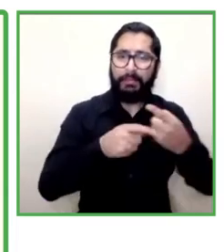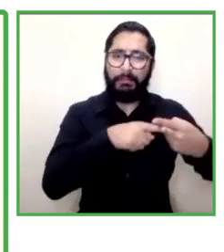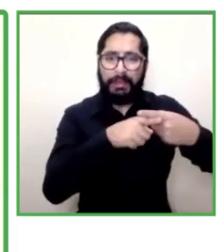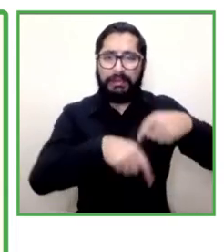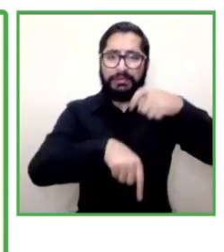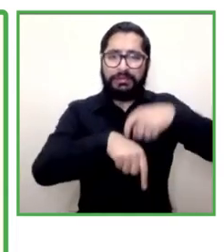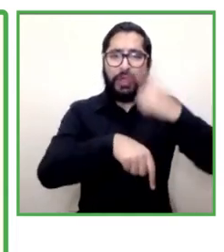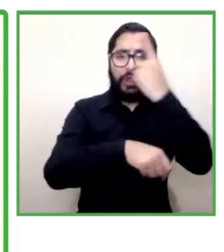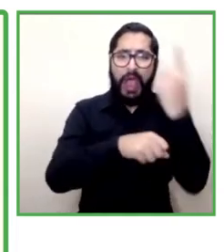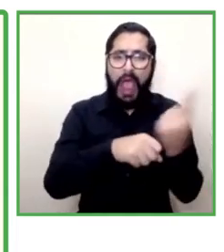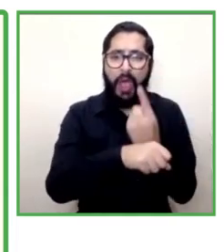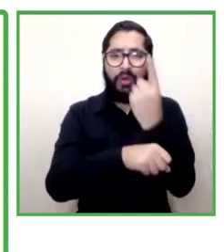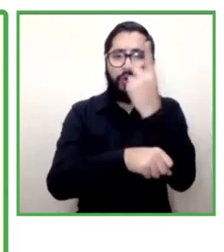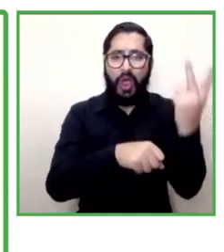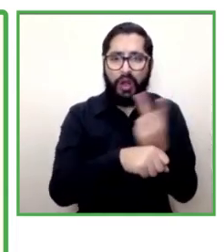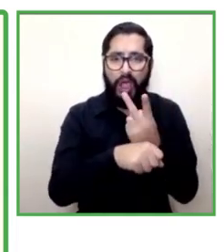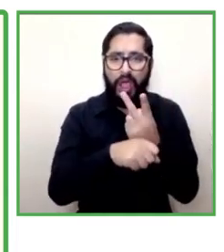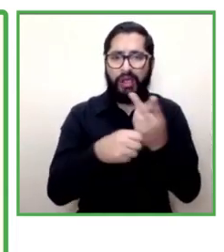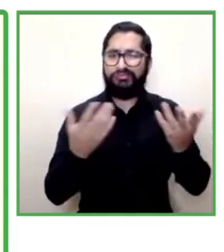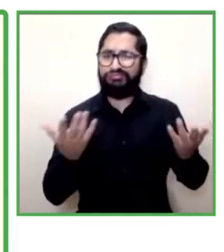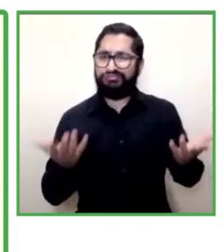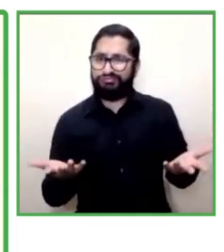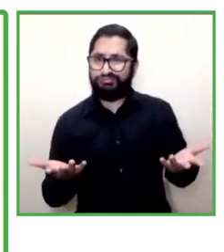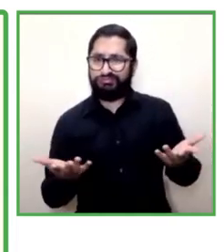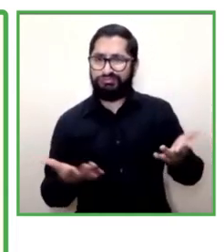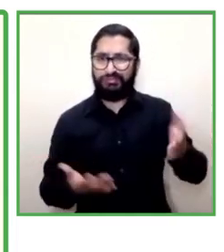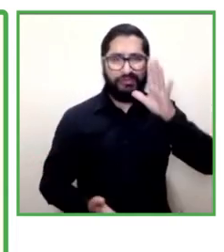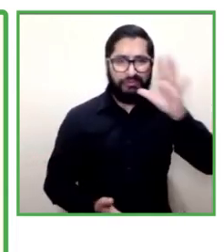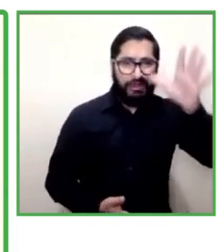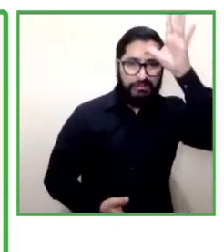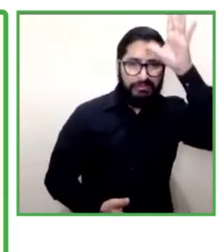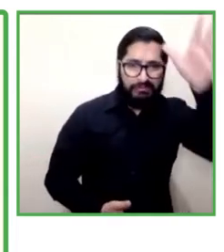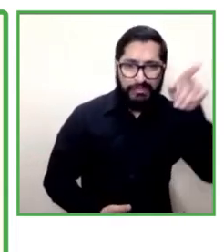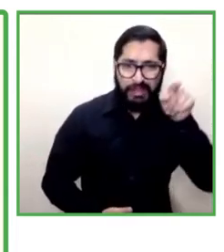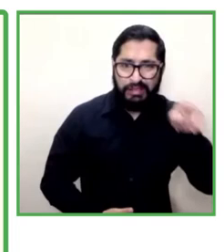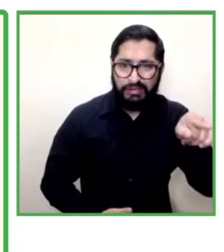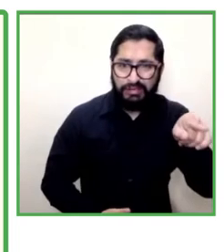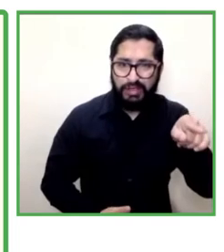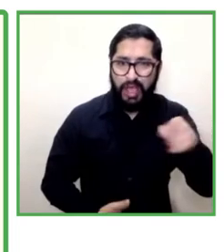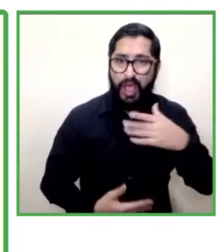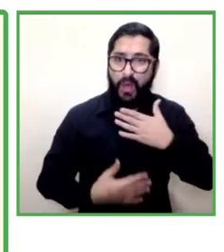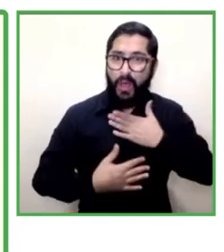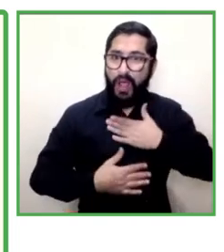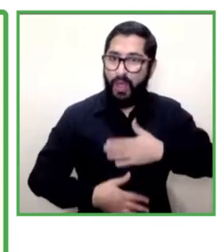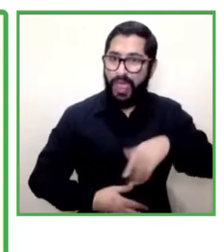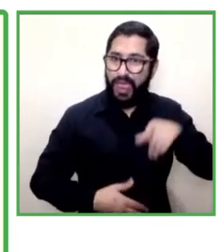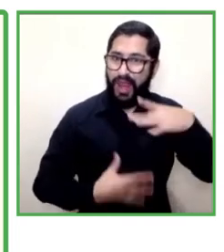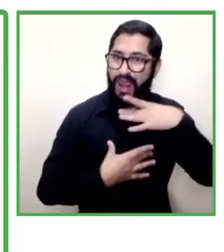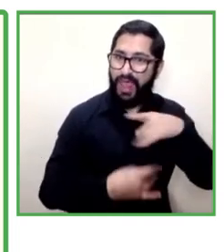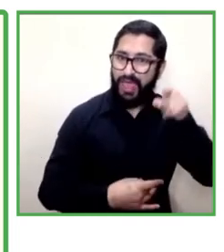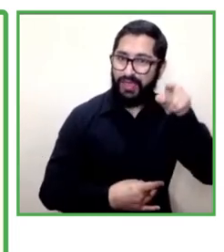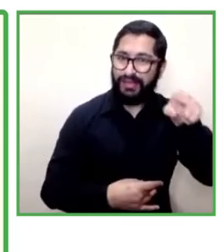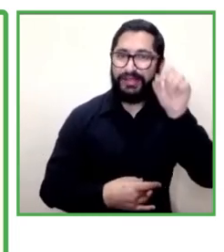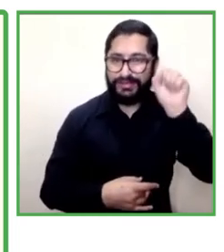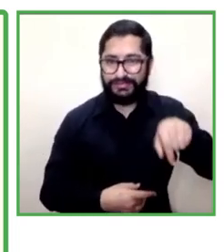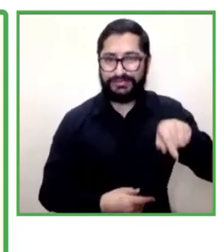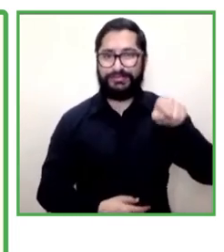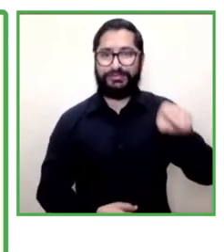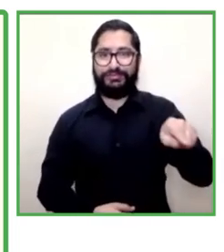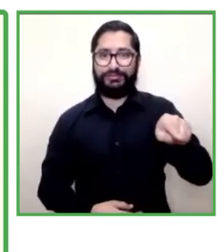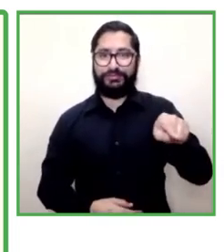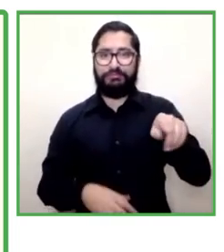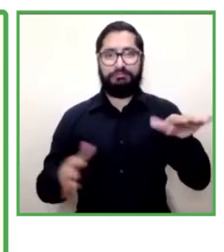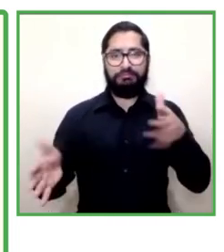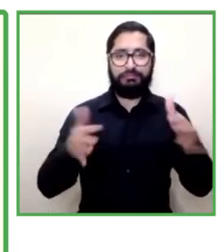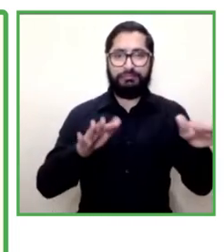have certain sessions throughout the day where they can take 5 minutes in the queue to the supermarket or 5 minutes on the commute to